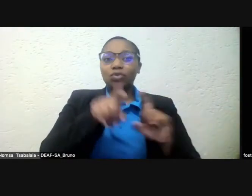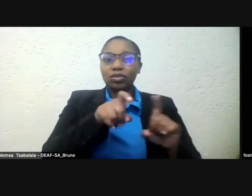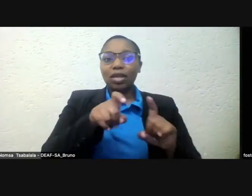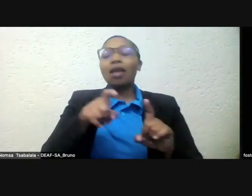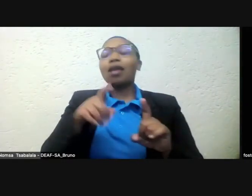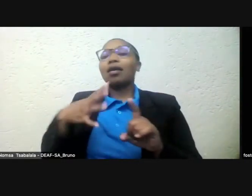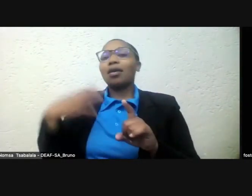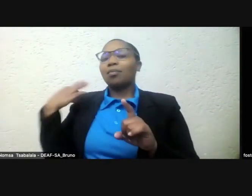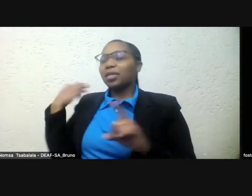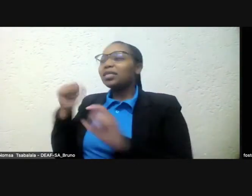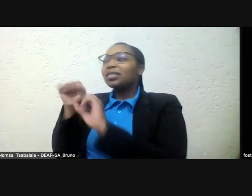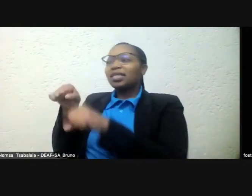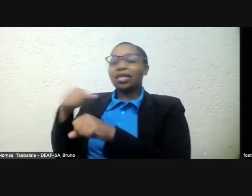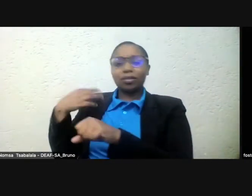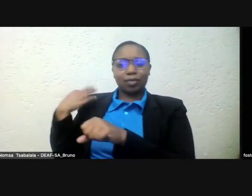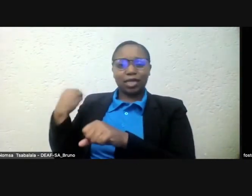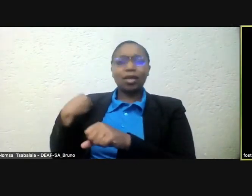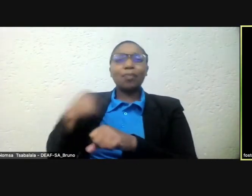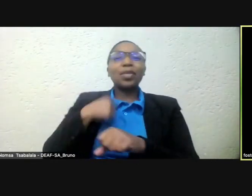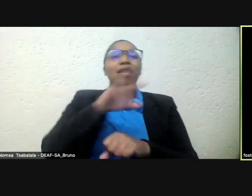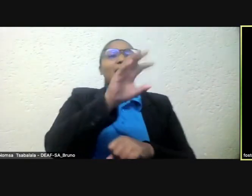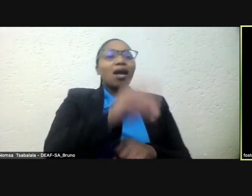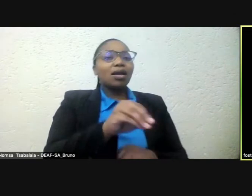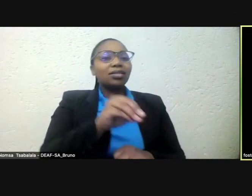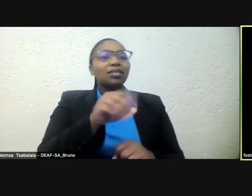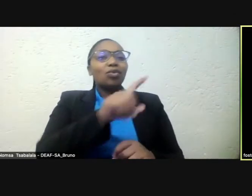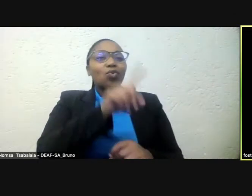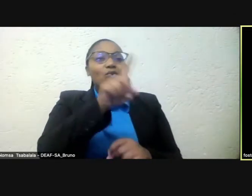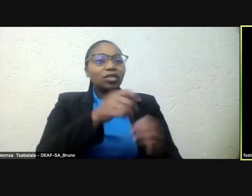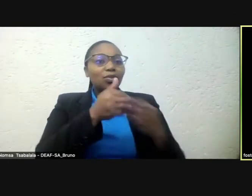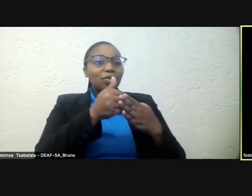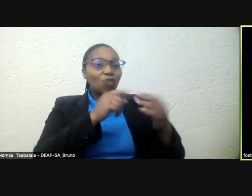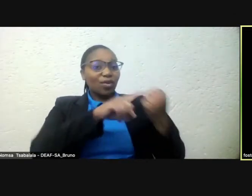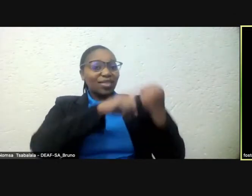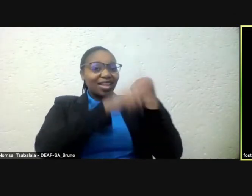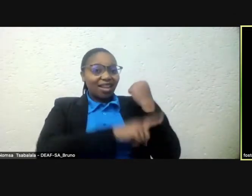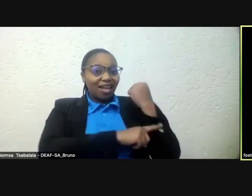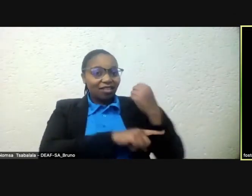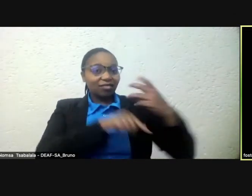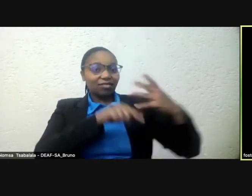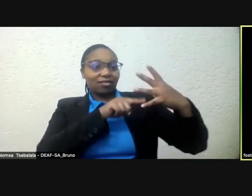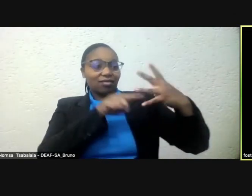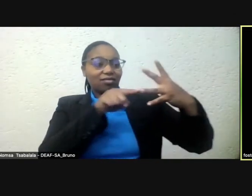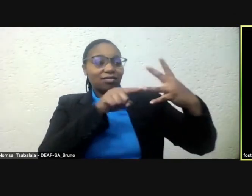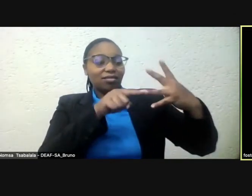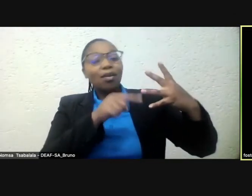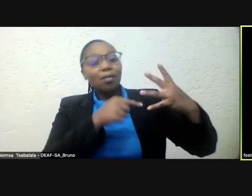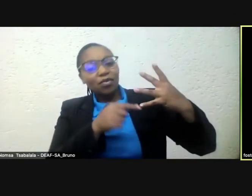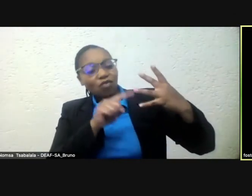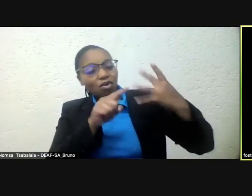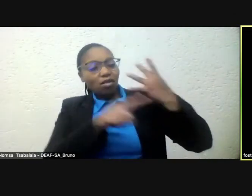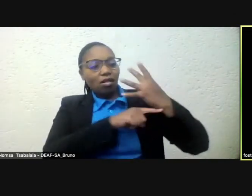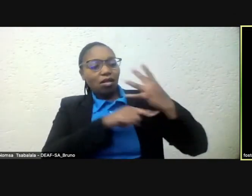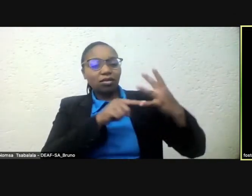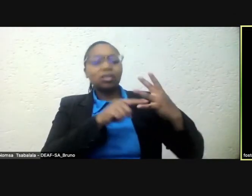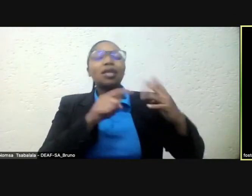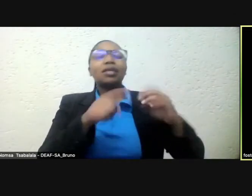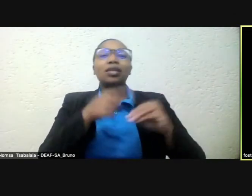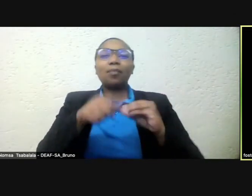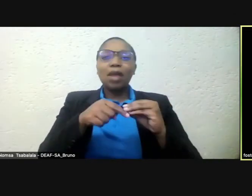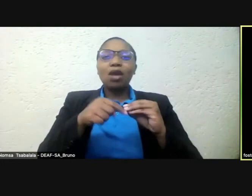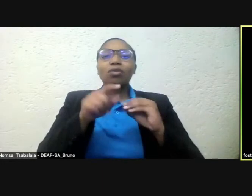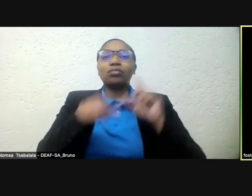one before. The one before it says about admissions, saying admissions are